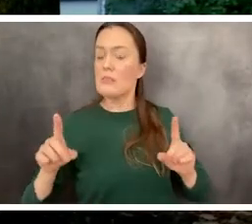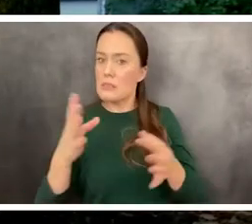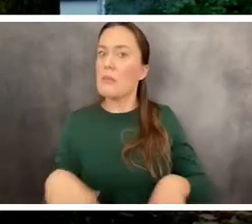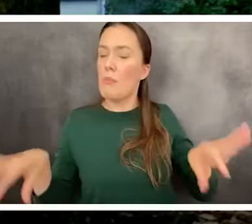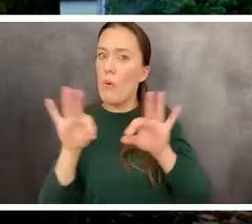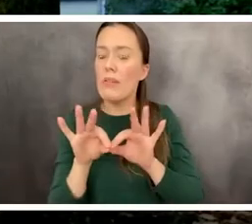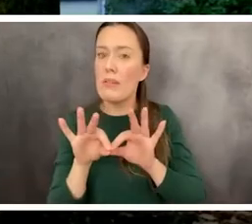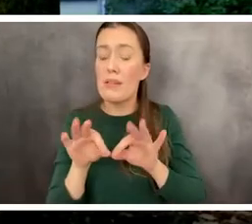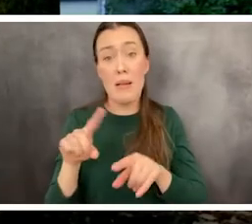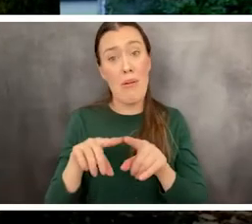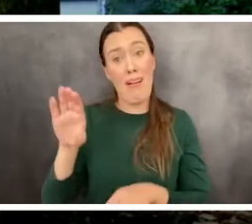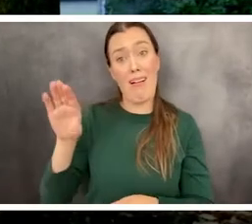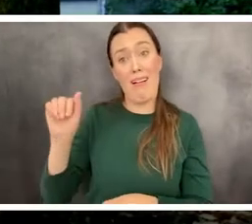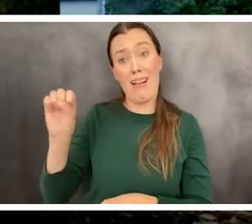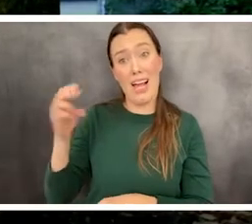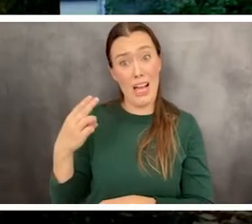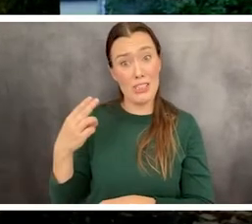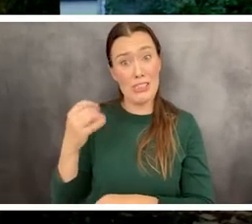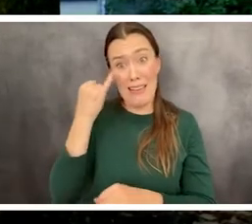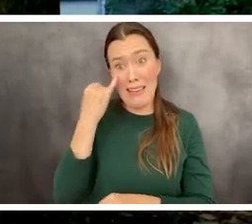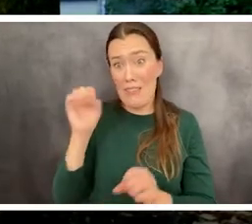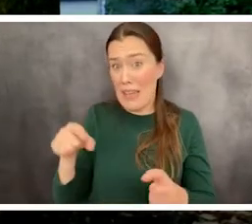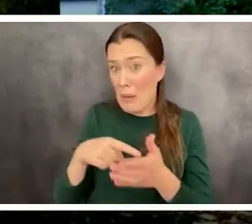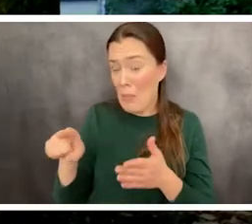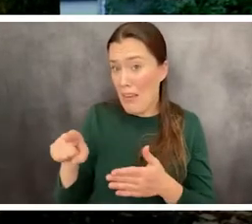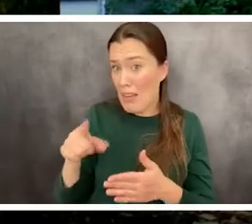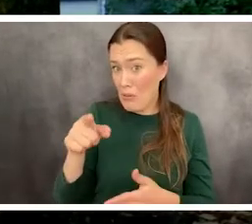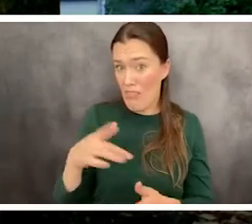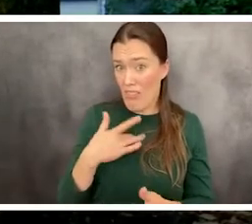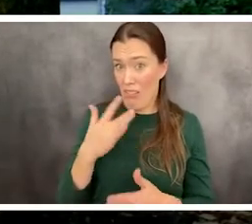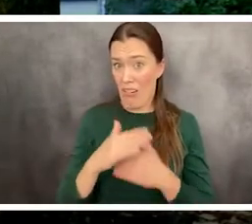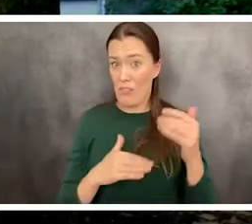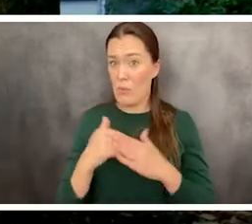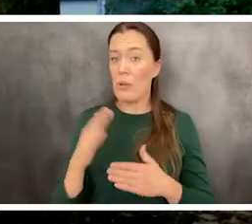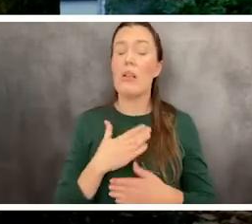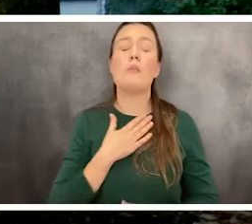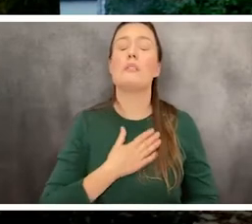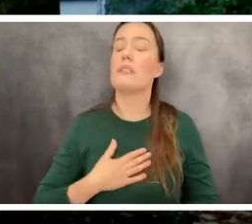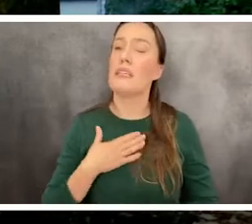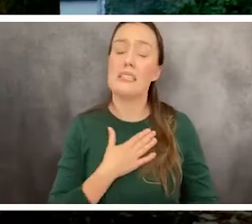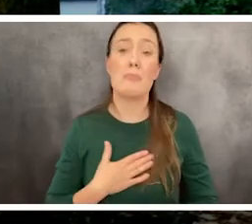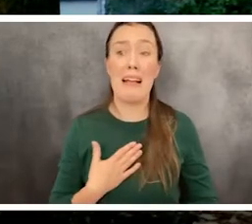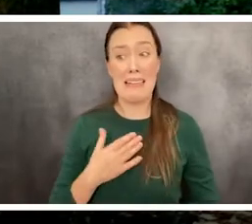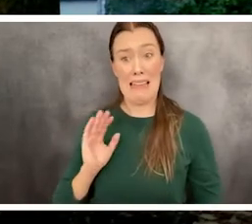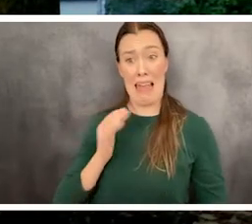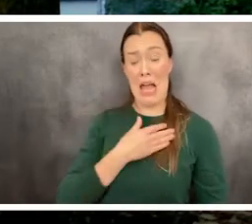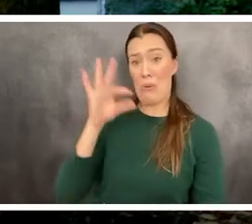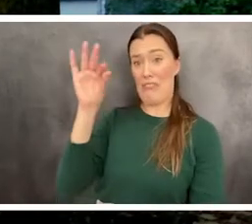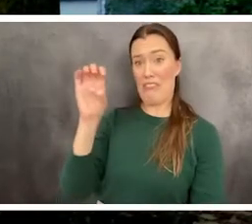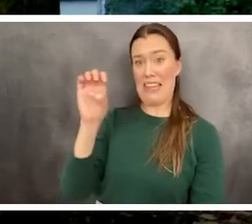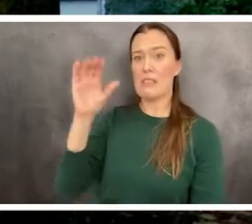do. But if you can pay in cash and you're comfortable with that, it is welcomed because it reduces the fees